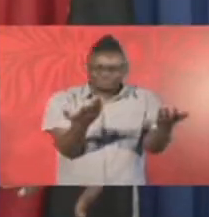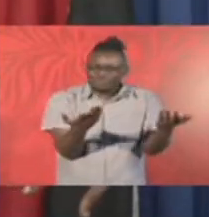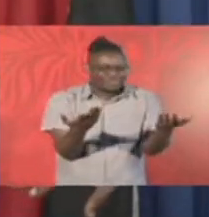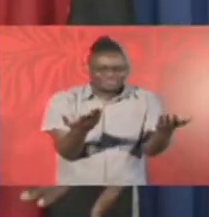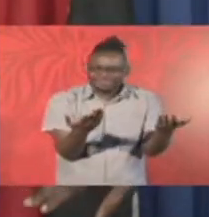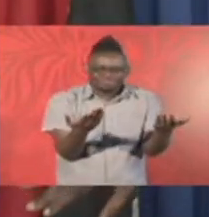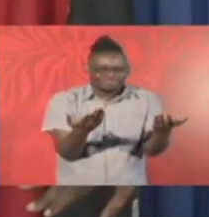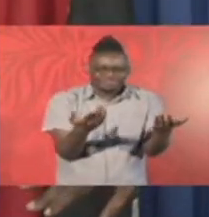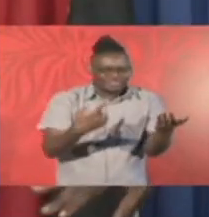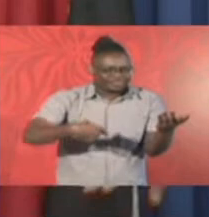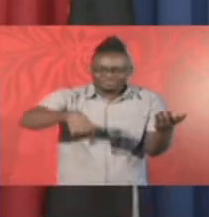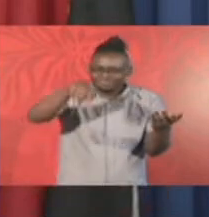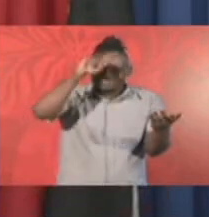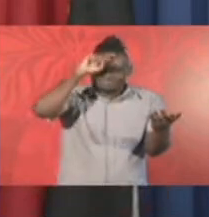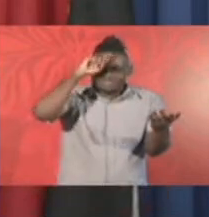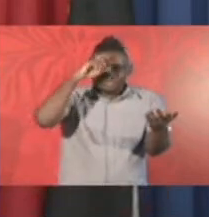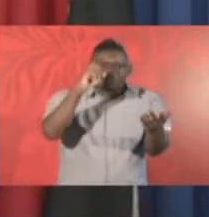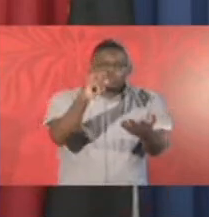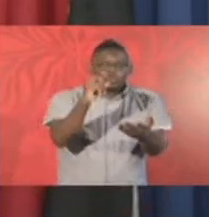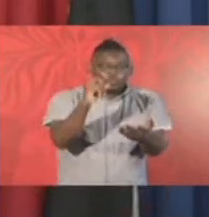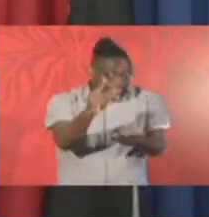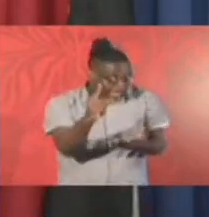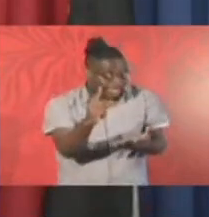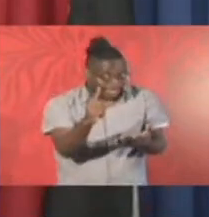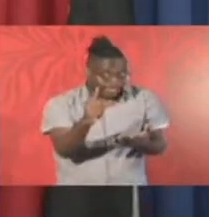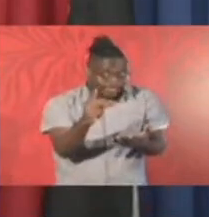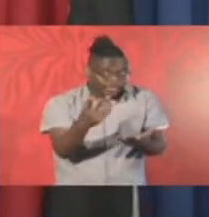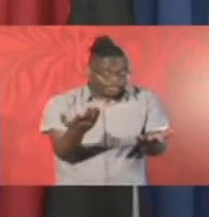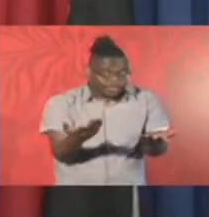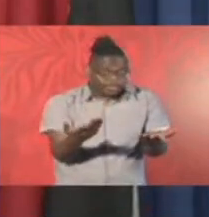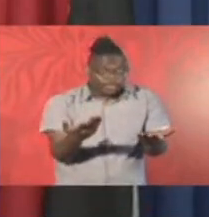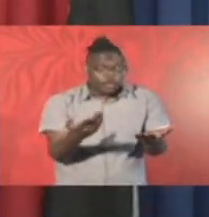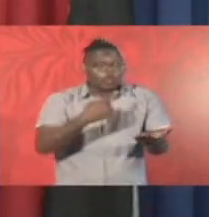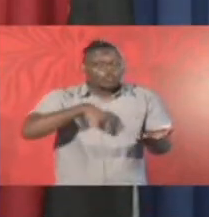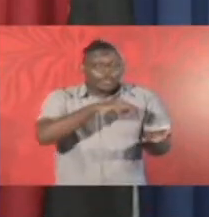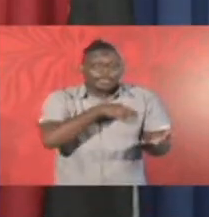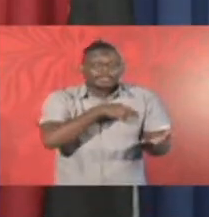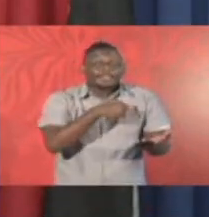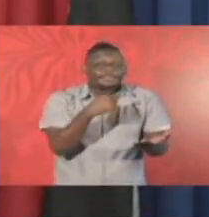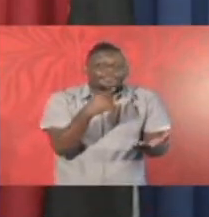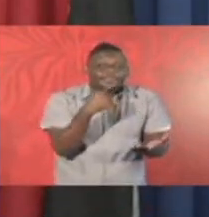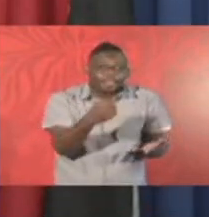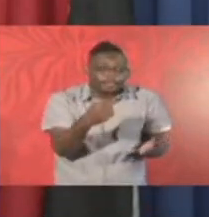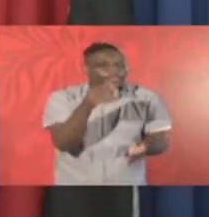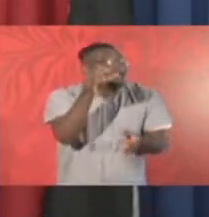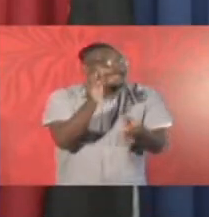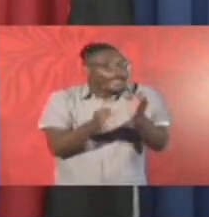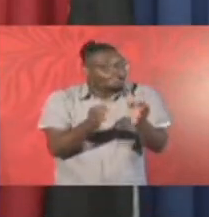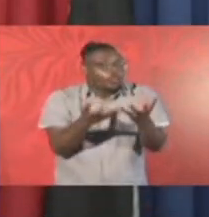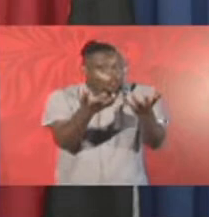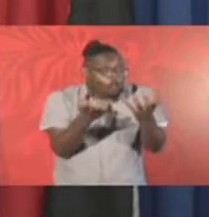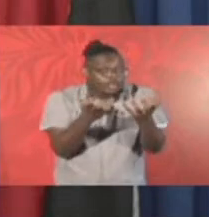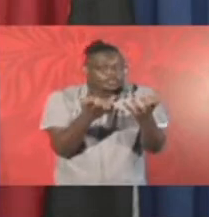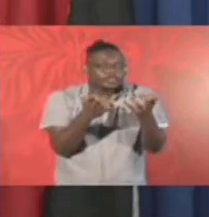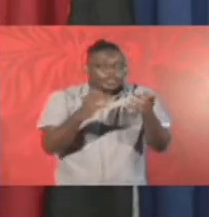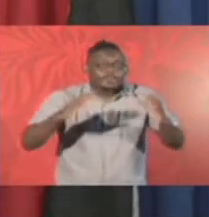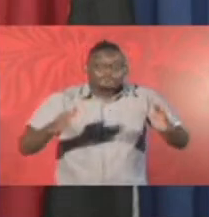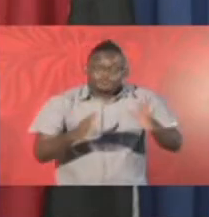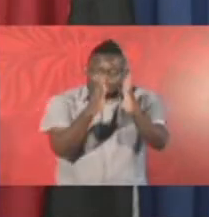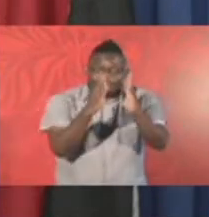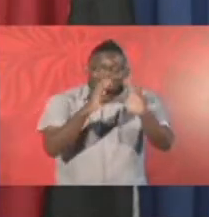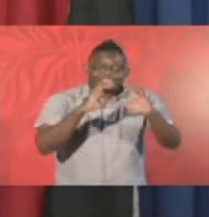schoolhouse. Okay? We are saying that in order to have face-to-face